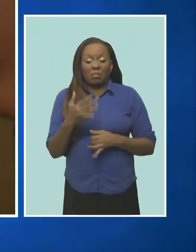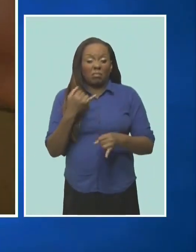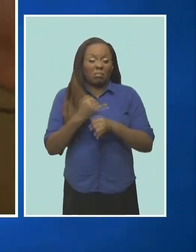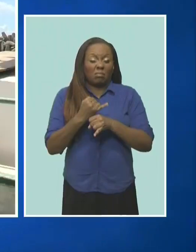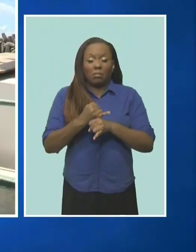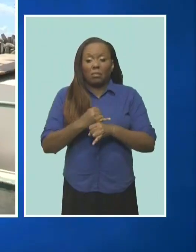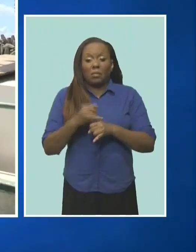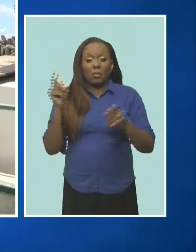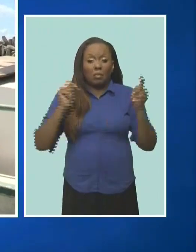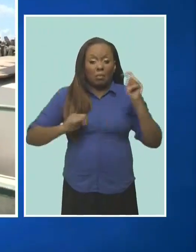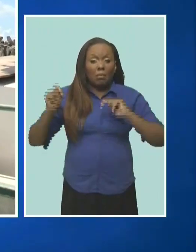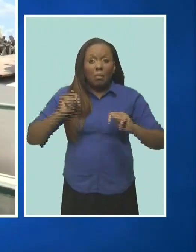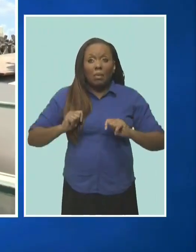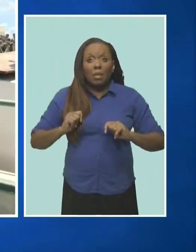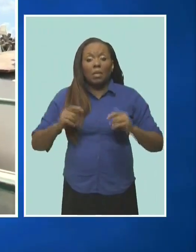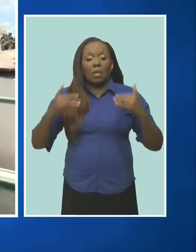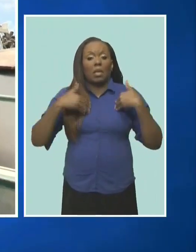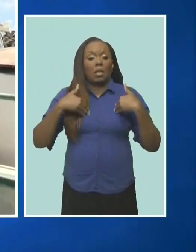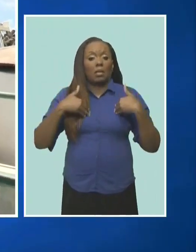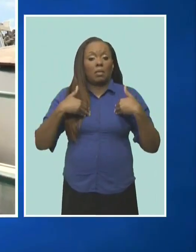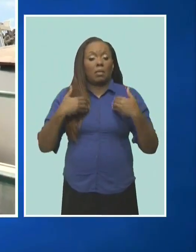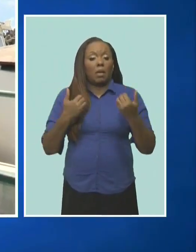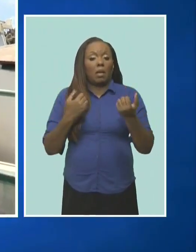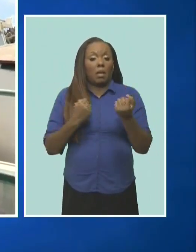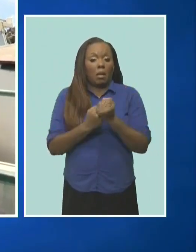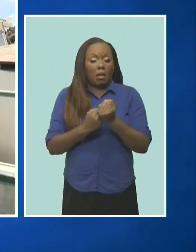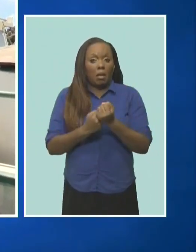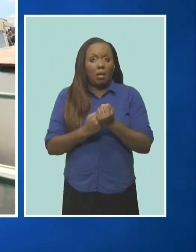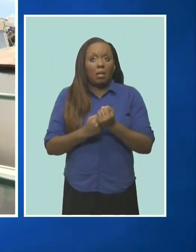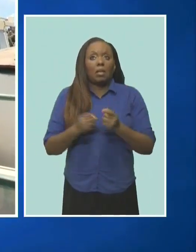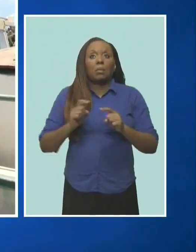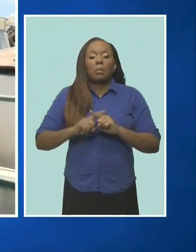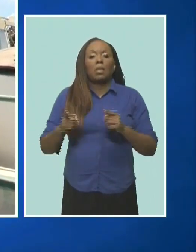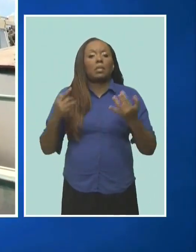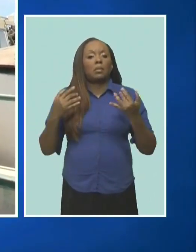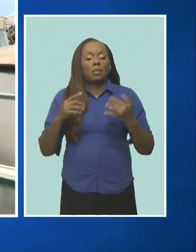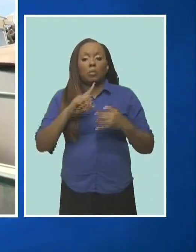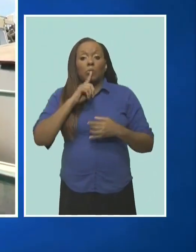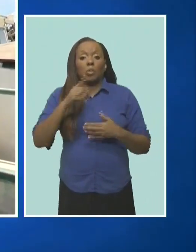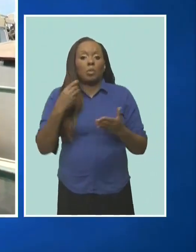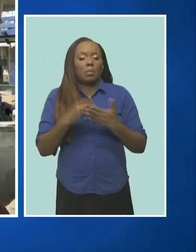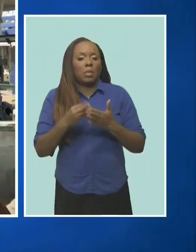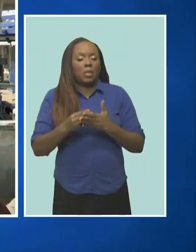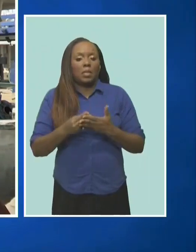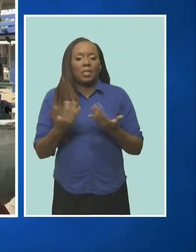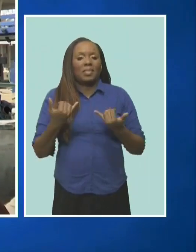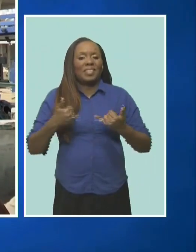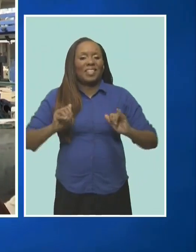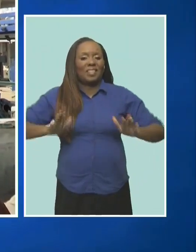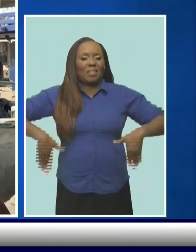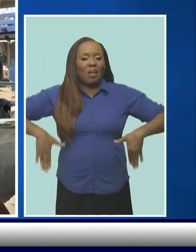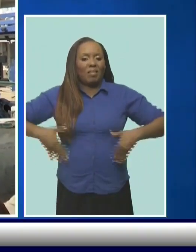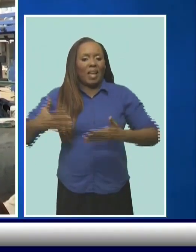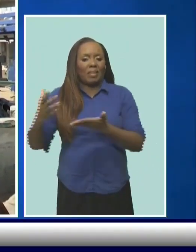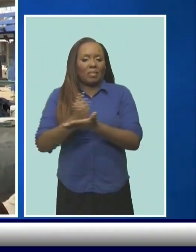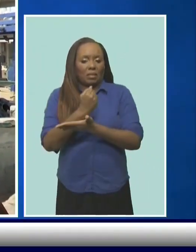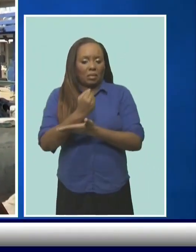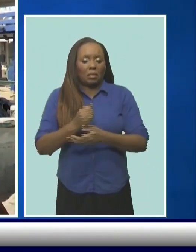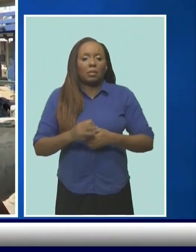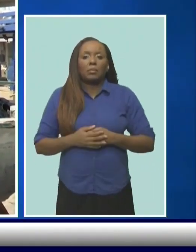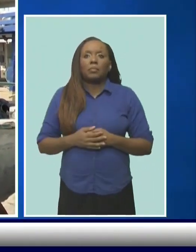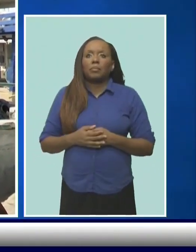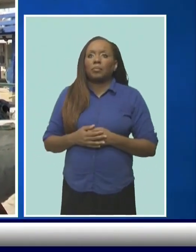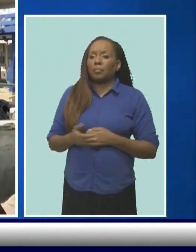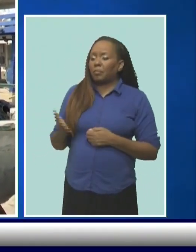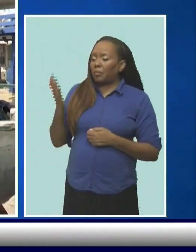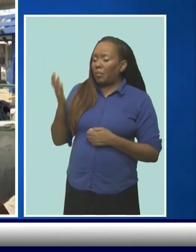received the assistance, but the grant funding promised to boat owners is yet to materialize. I know that the fisher folks